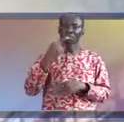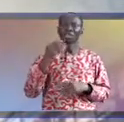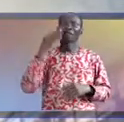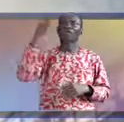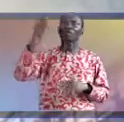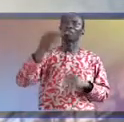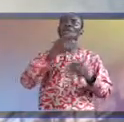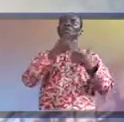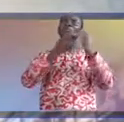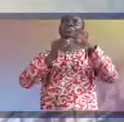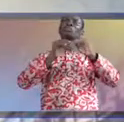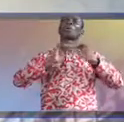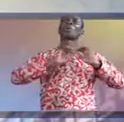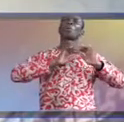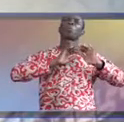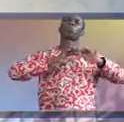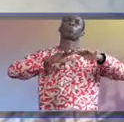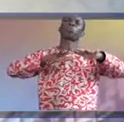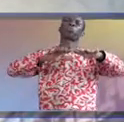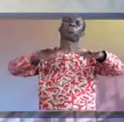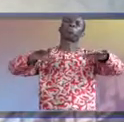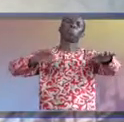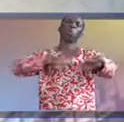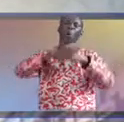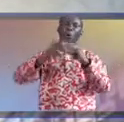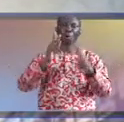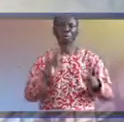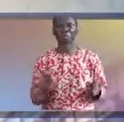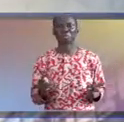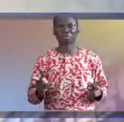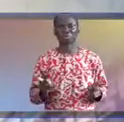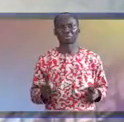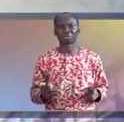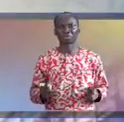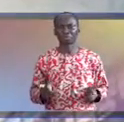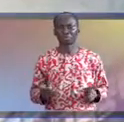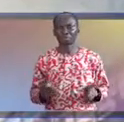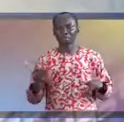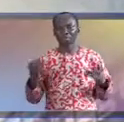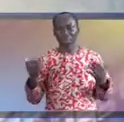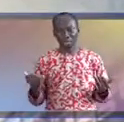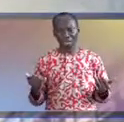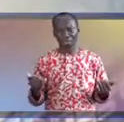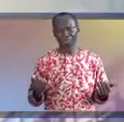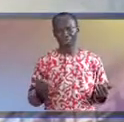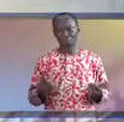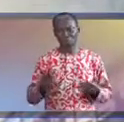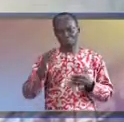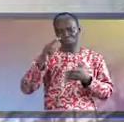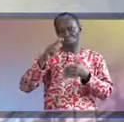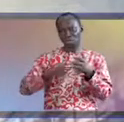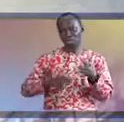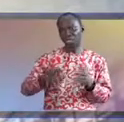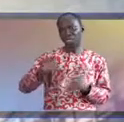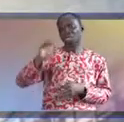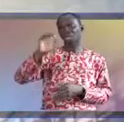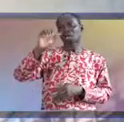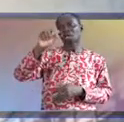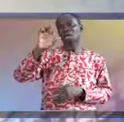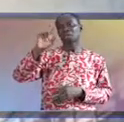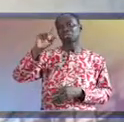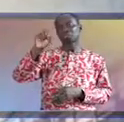so honam nyina so no ya disua wo bible mu asmafo nyuma eti mienu ni